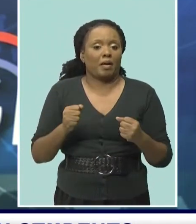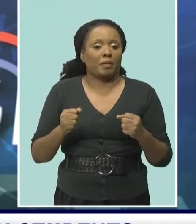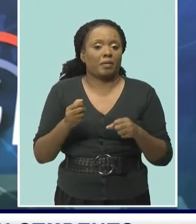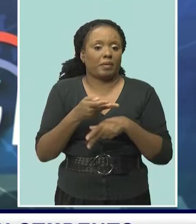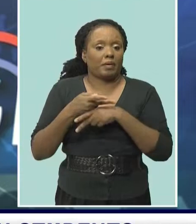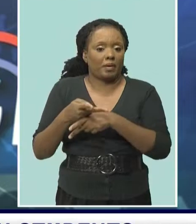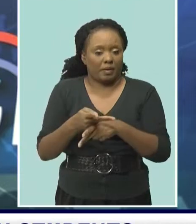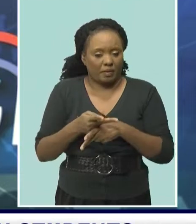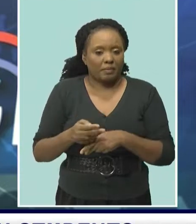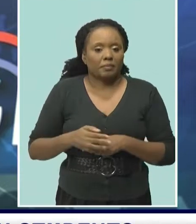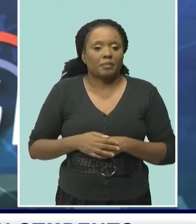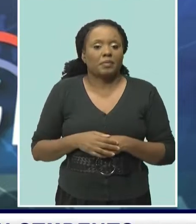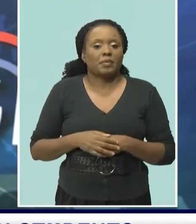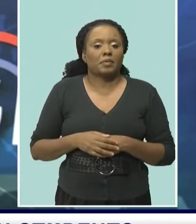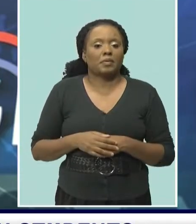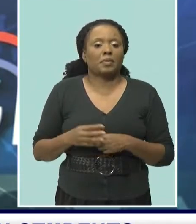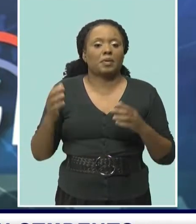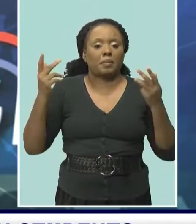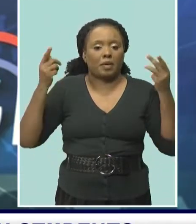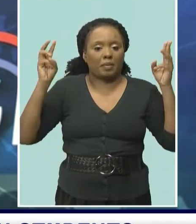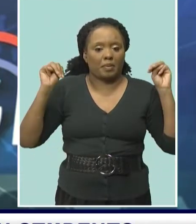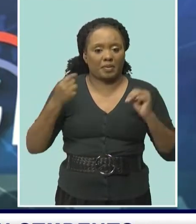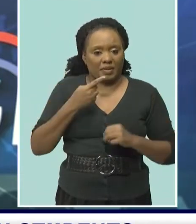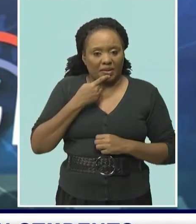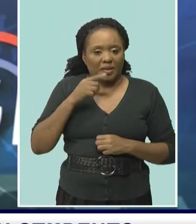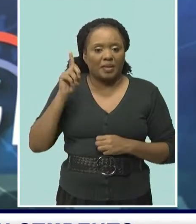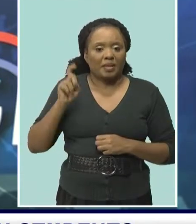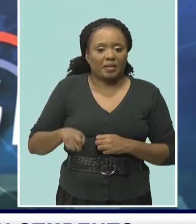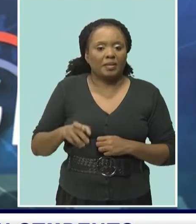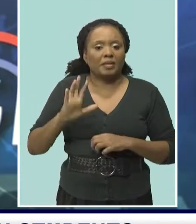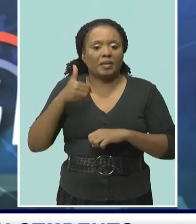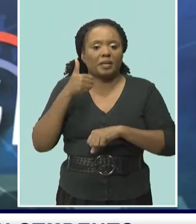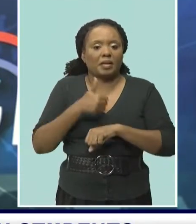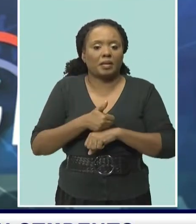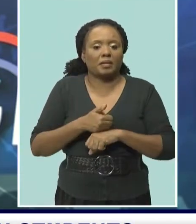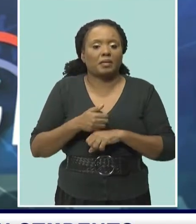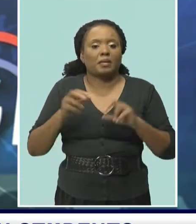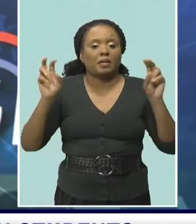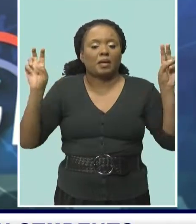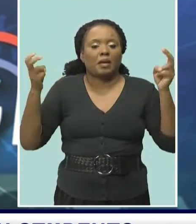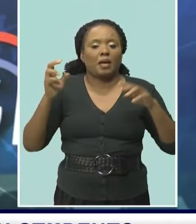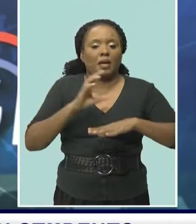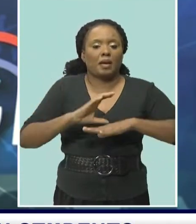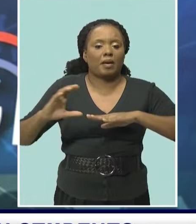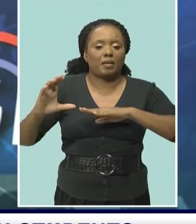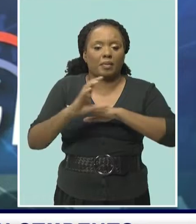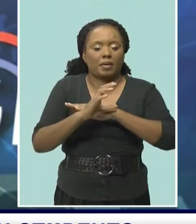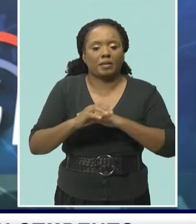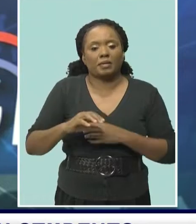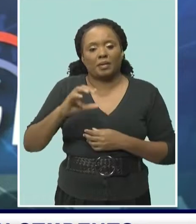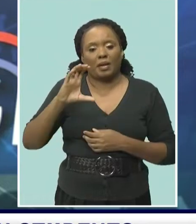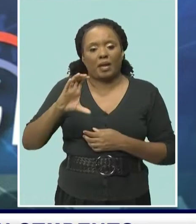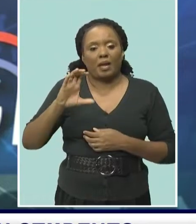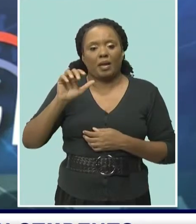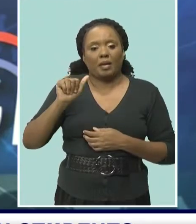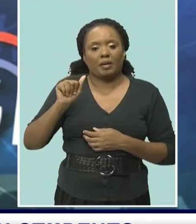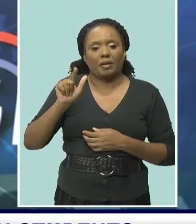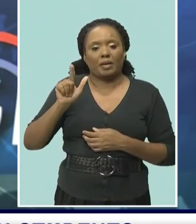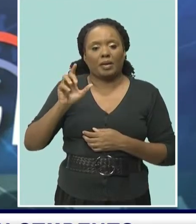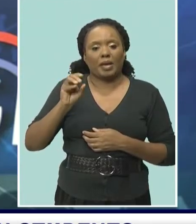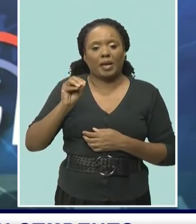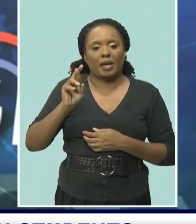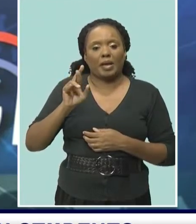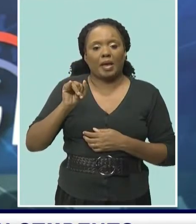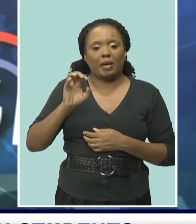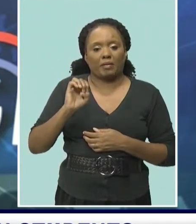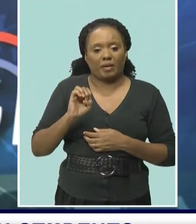Mia Amor-Motley. At the same time, she has also made a call for the urgent establishment of a Caribbean calorie counter to help Barbados and the